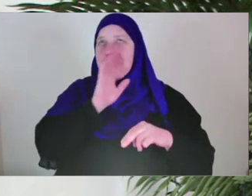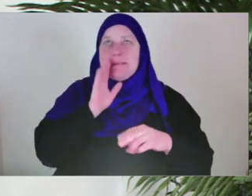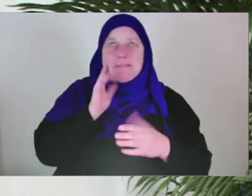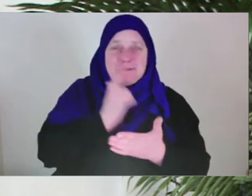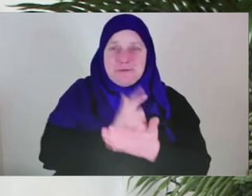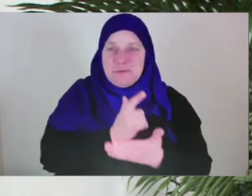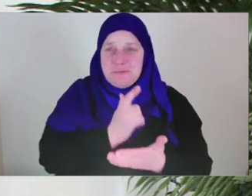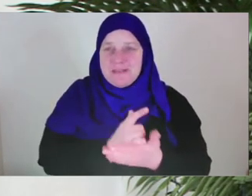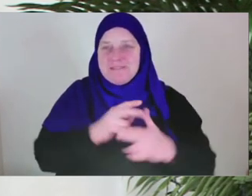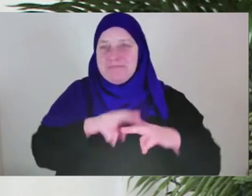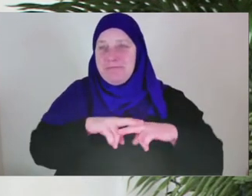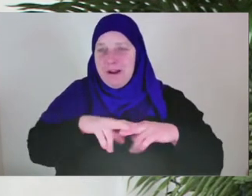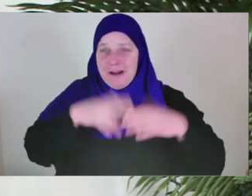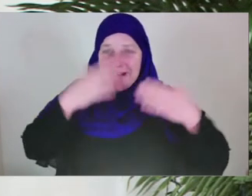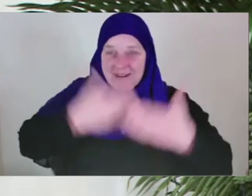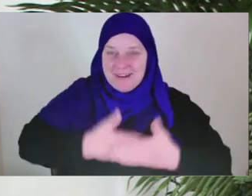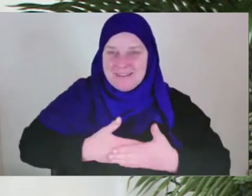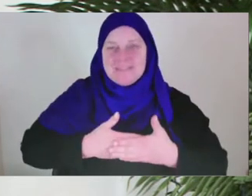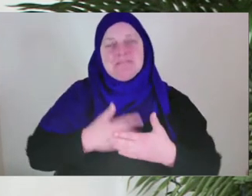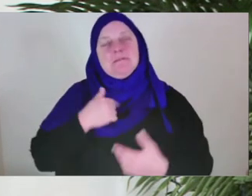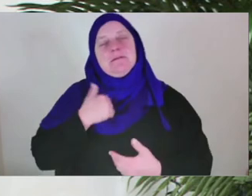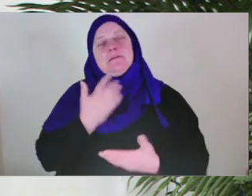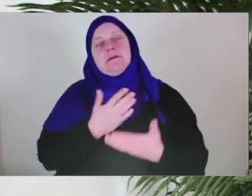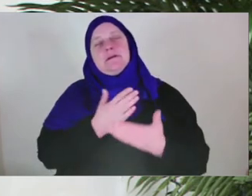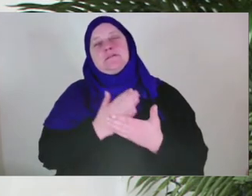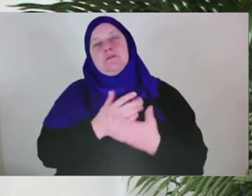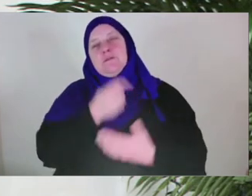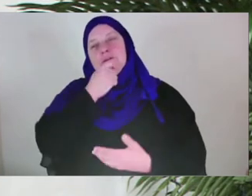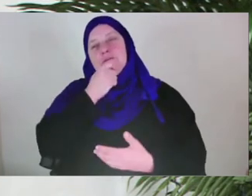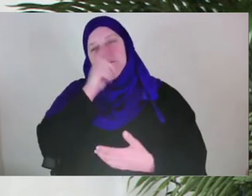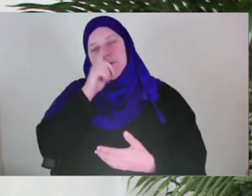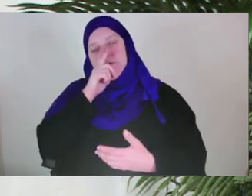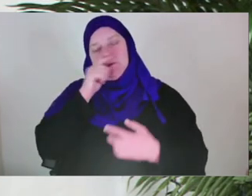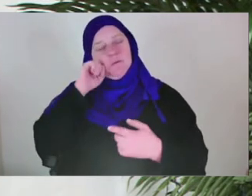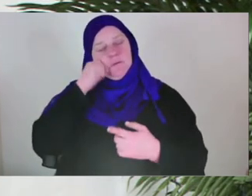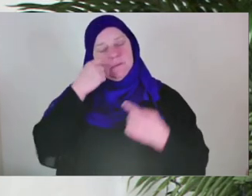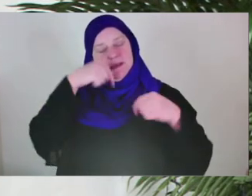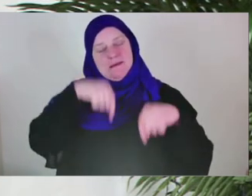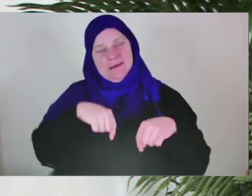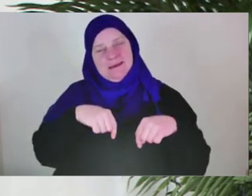night, I'm sure that there will be some of us here anyway, so inshallah